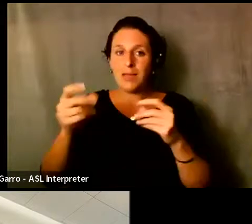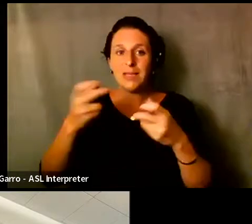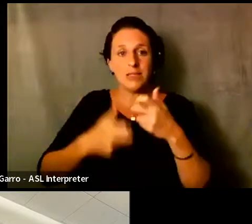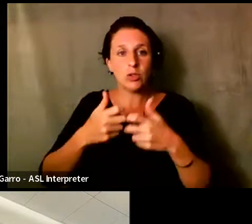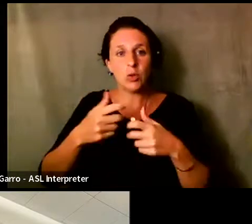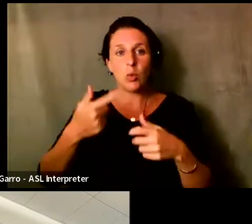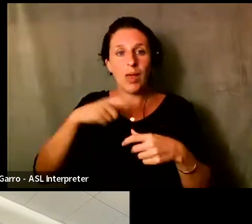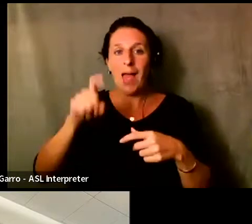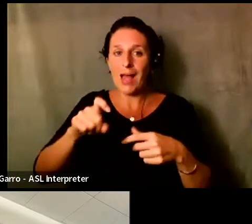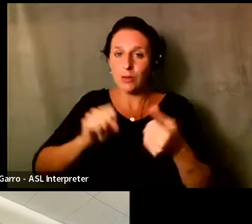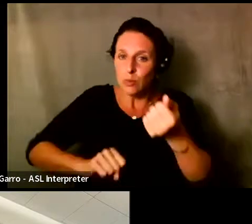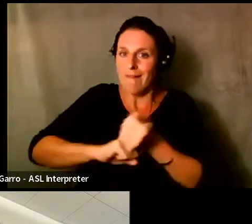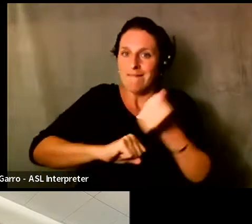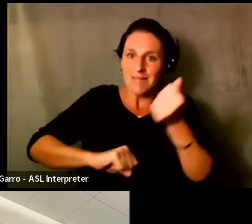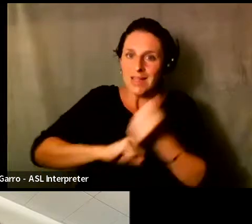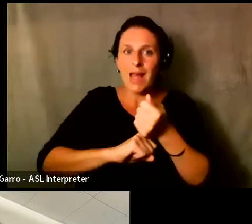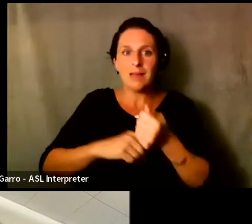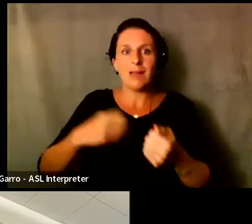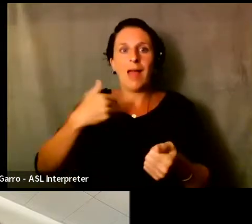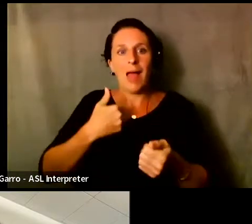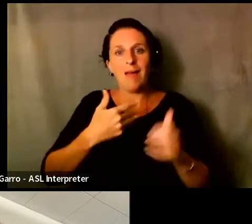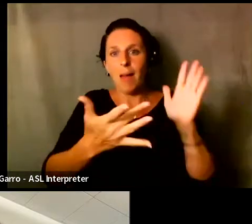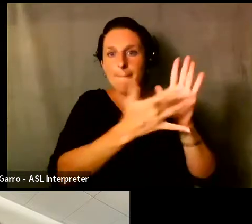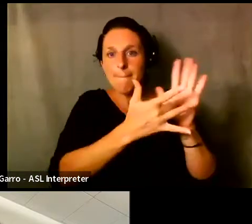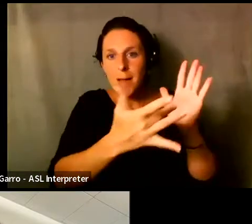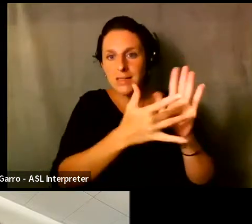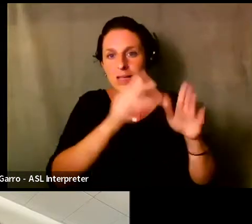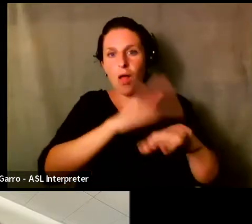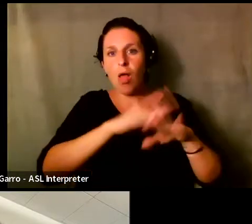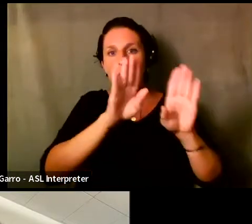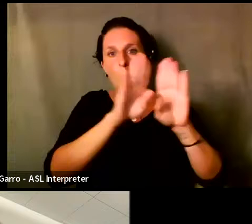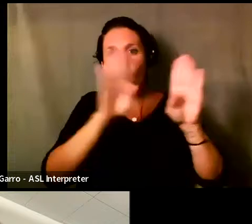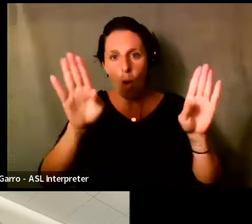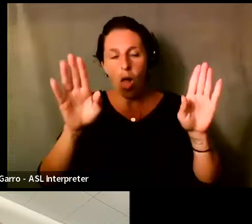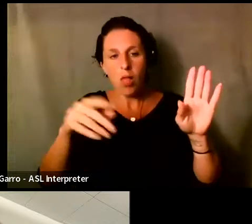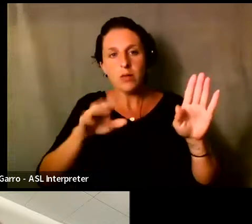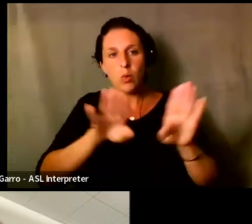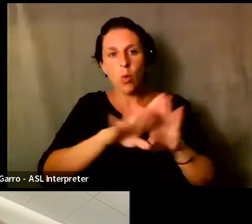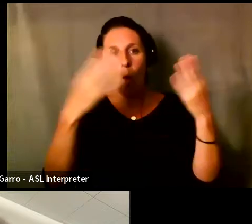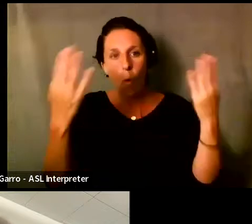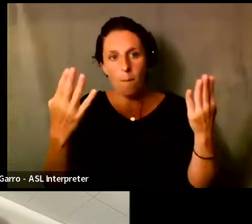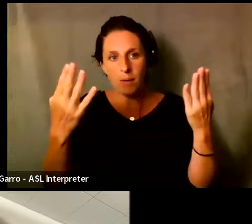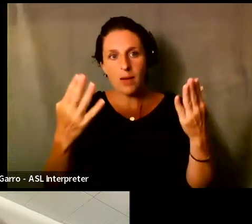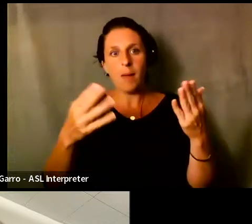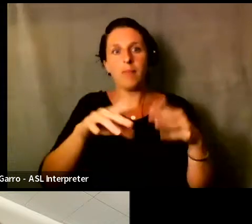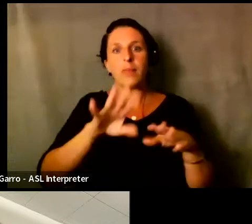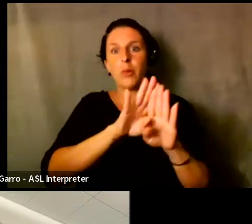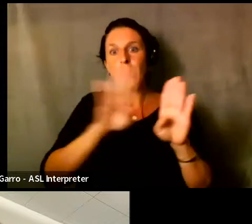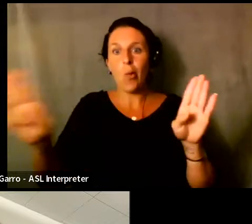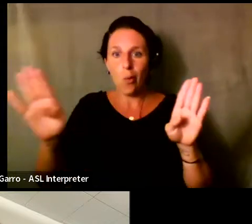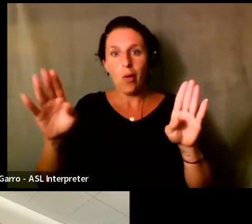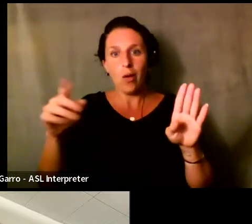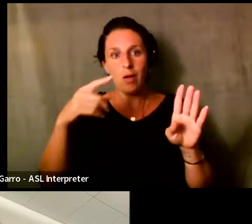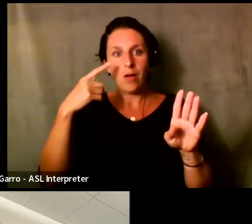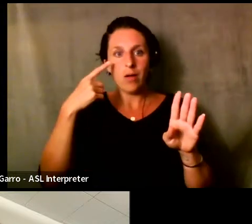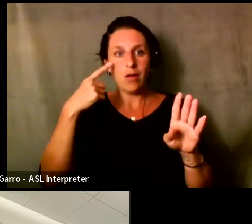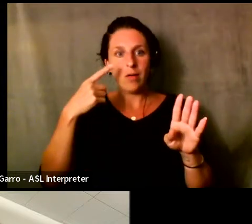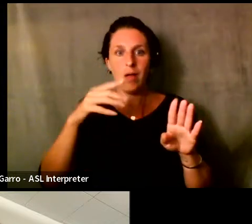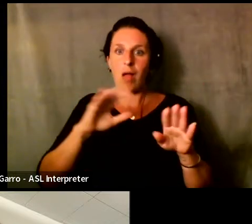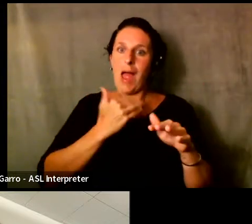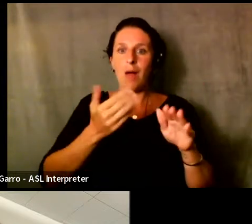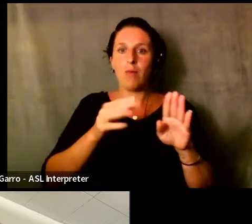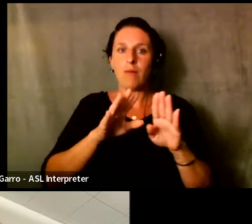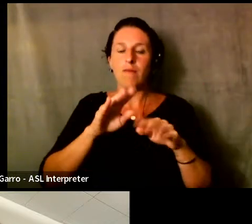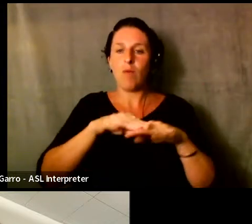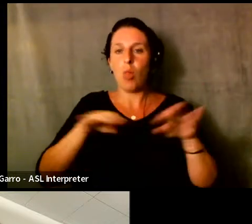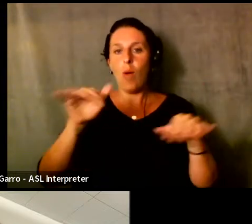to advocate to have a button on the wall to open up the door for our floor at work. And that seems like it's not that